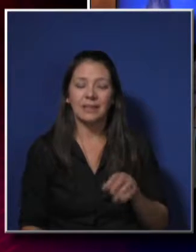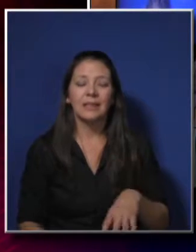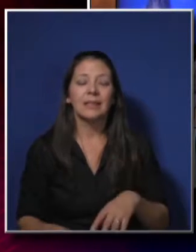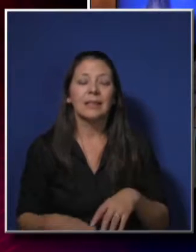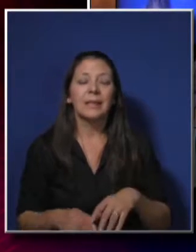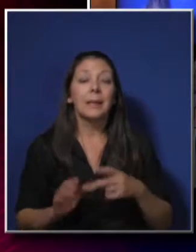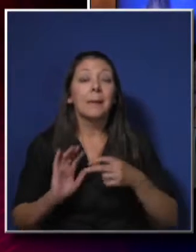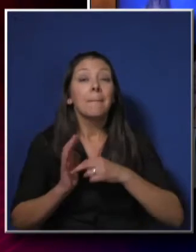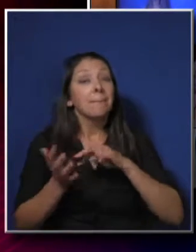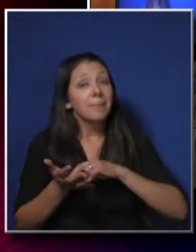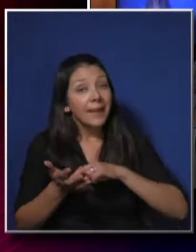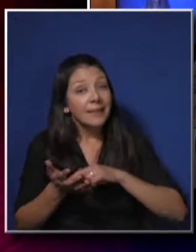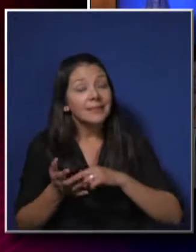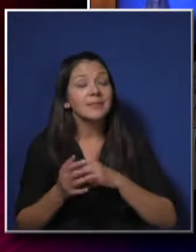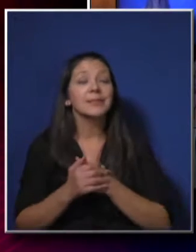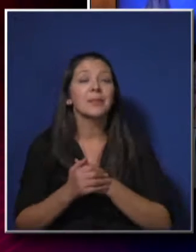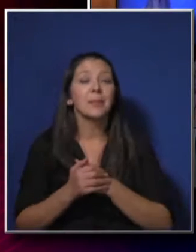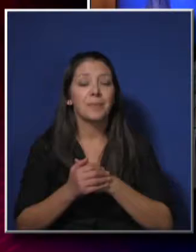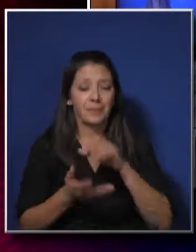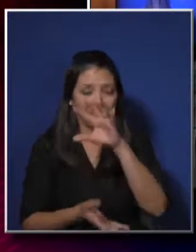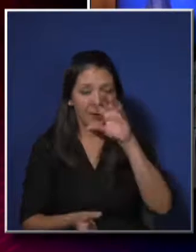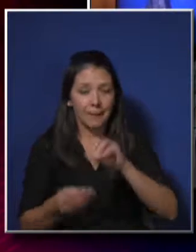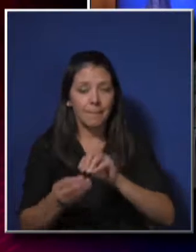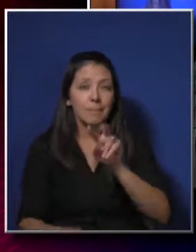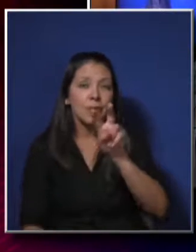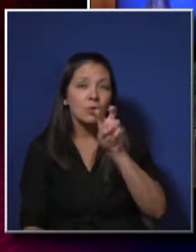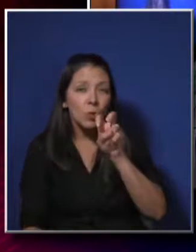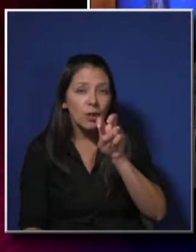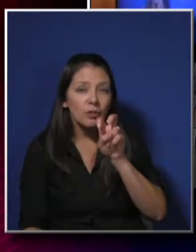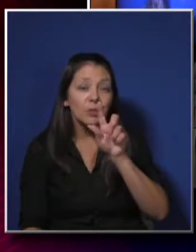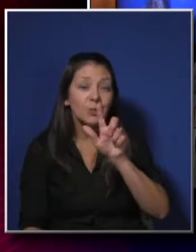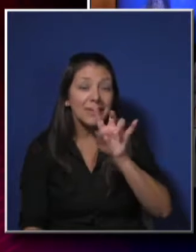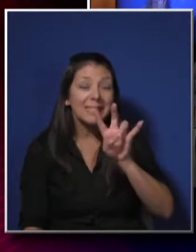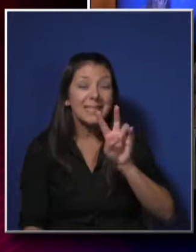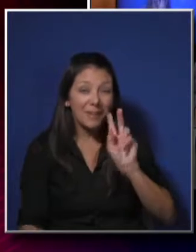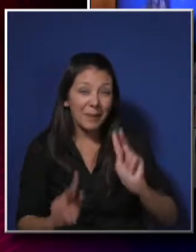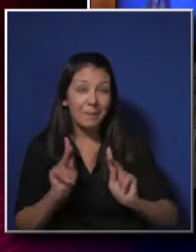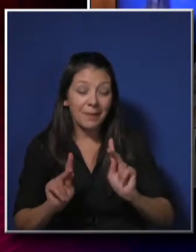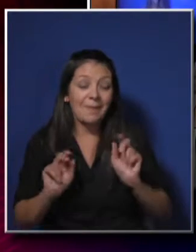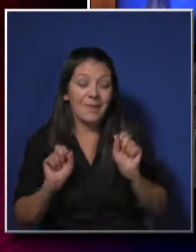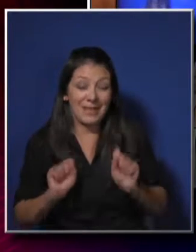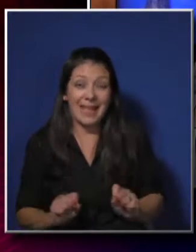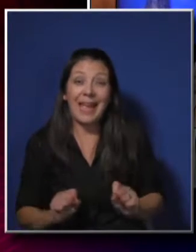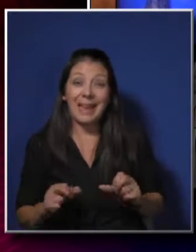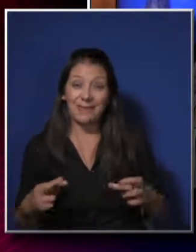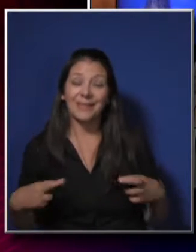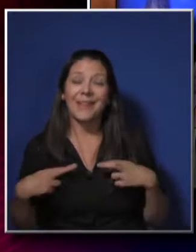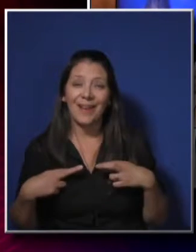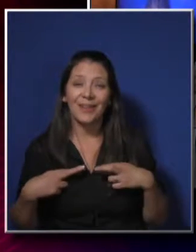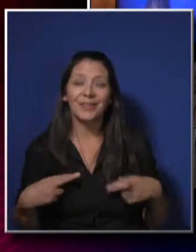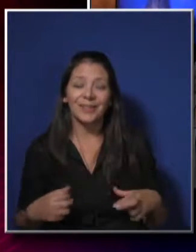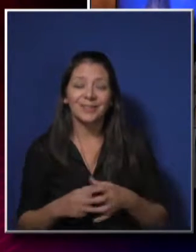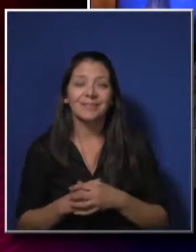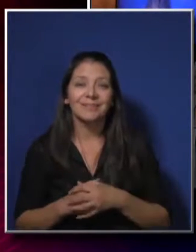So a total of 227 people can retire.